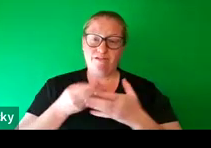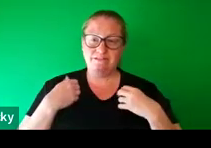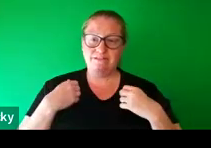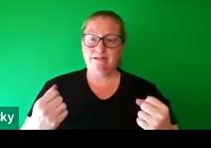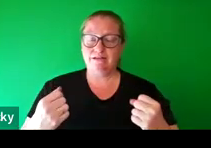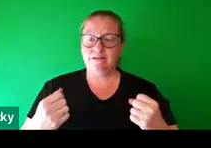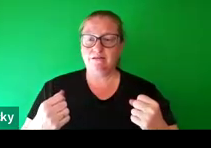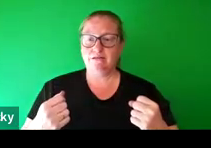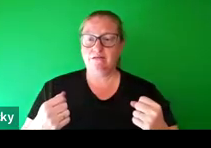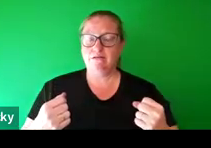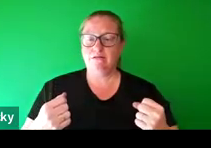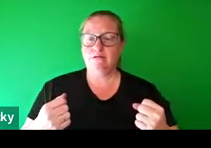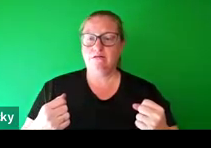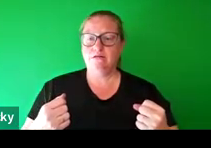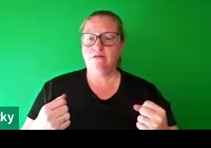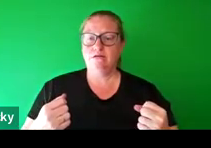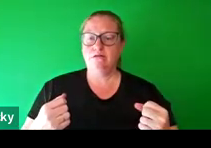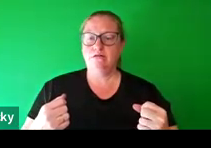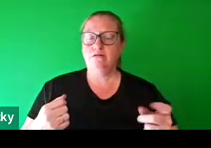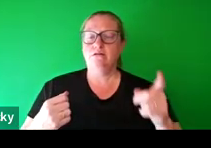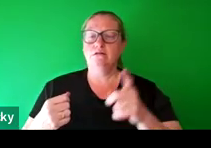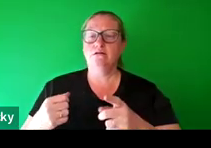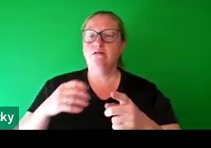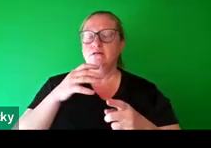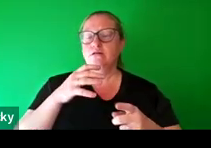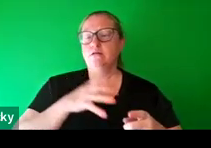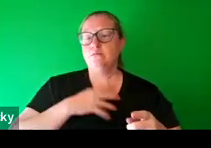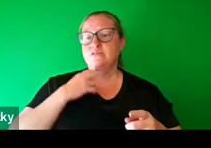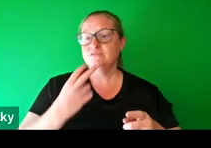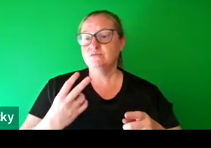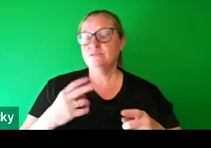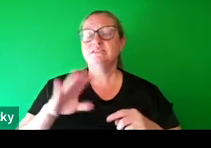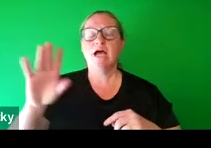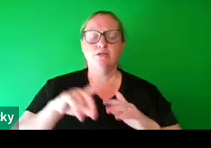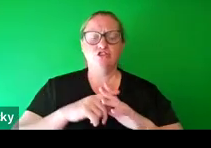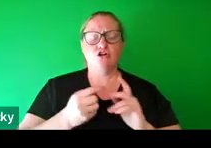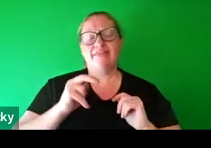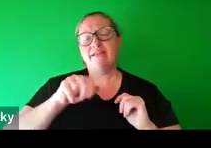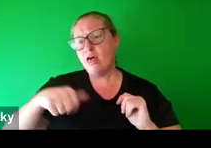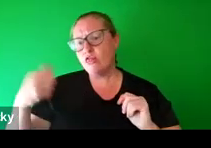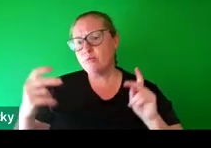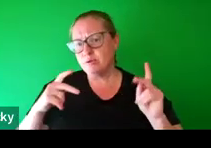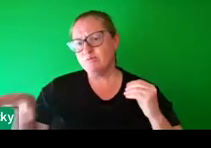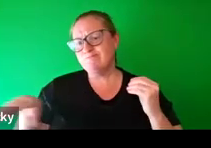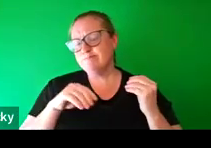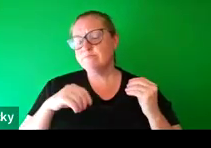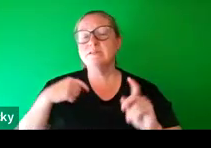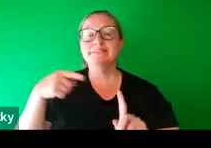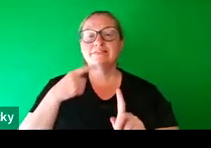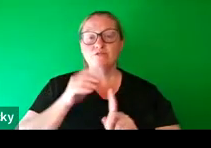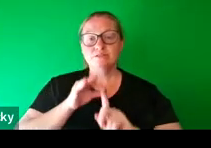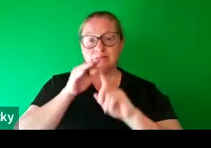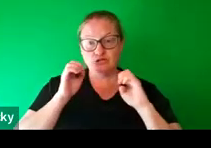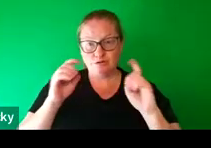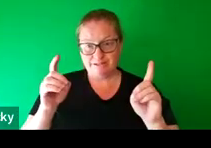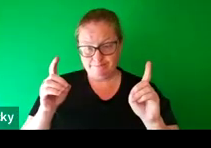I'm gonna start and then others can join in. I would say, particularly with special ed, this is an area